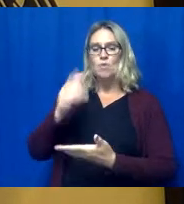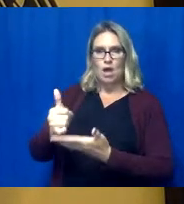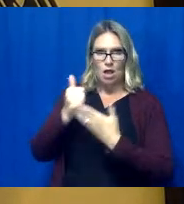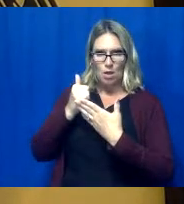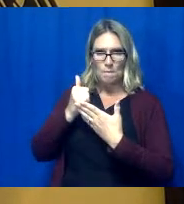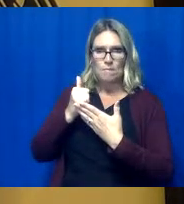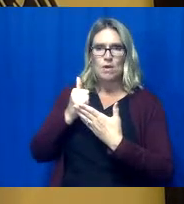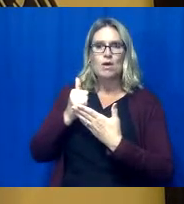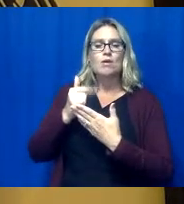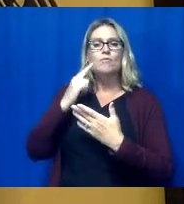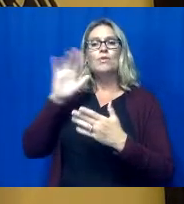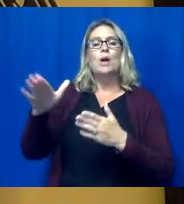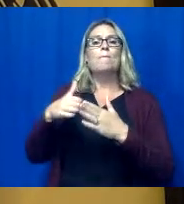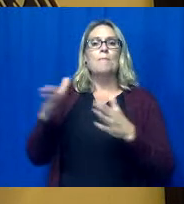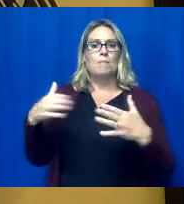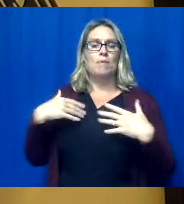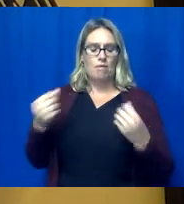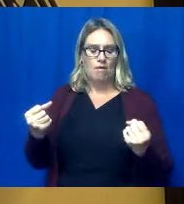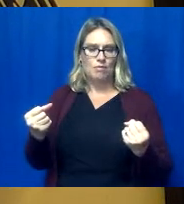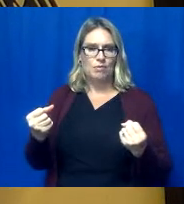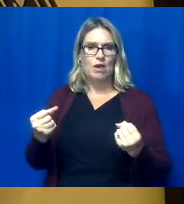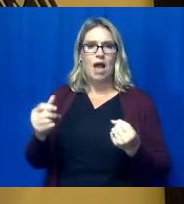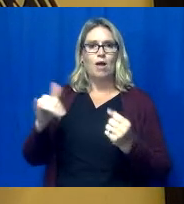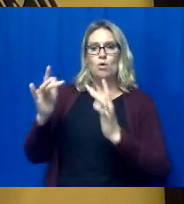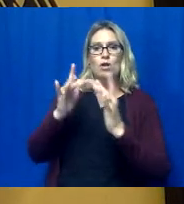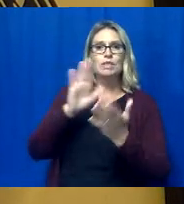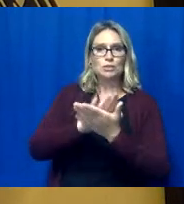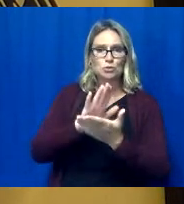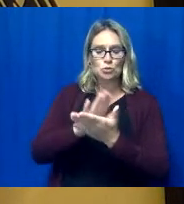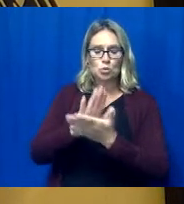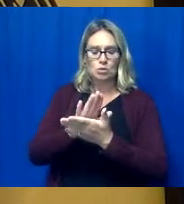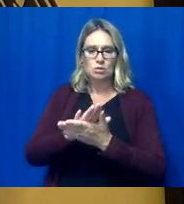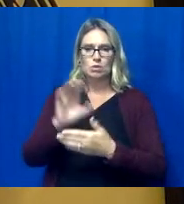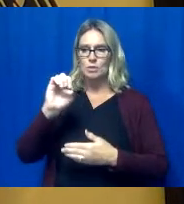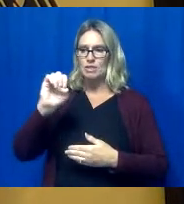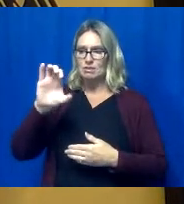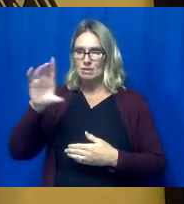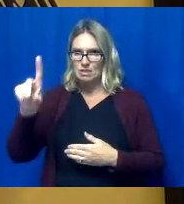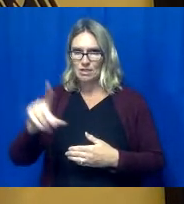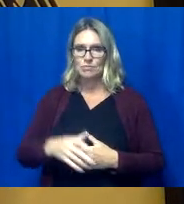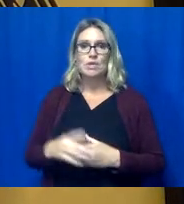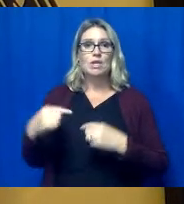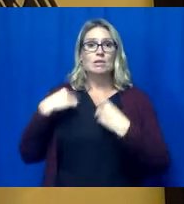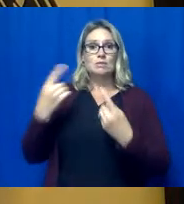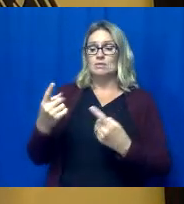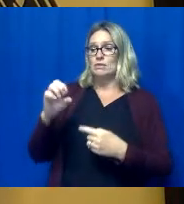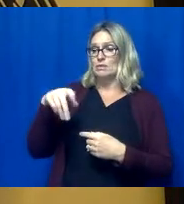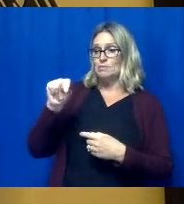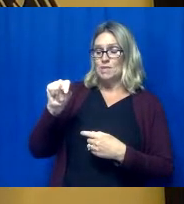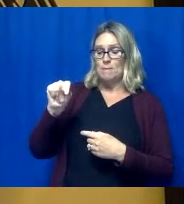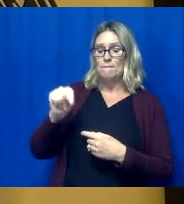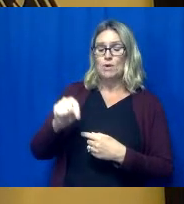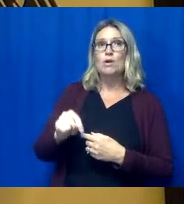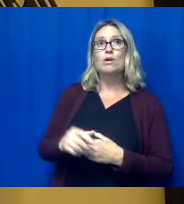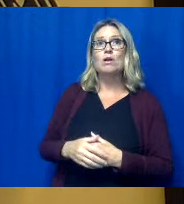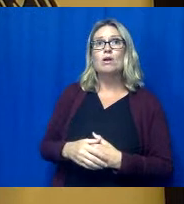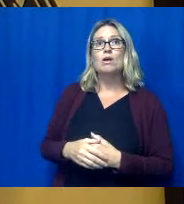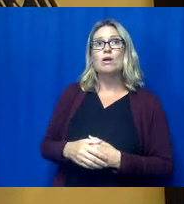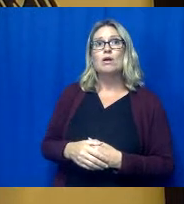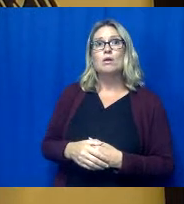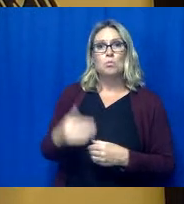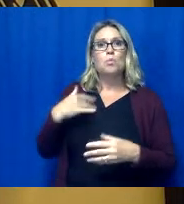health directives to contacts in the school system. And since the beginning of September, we have had added